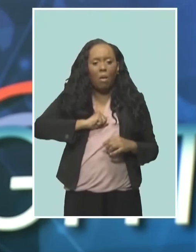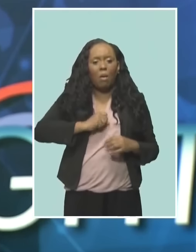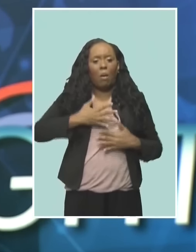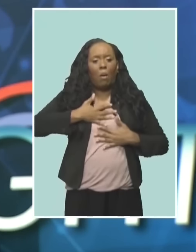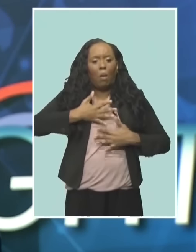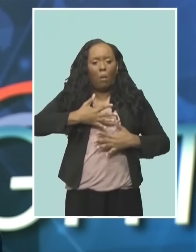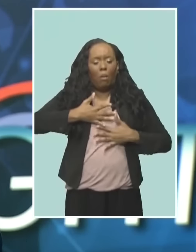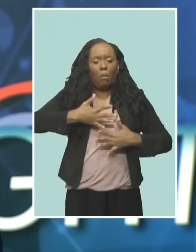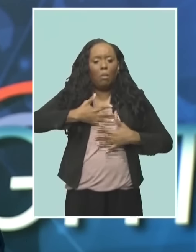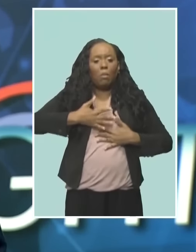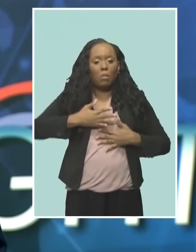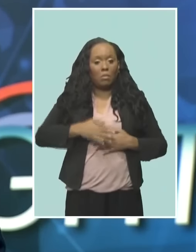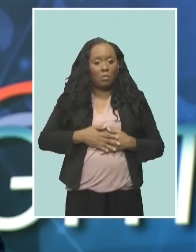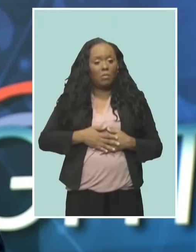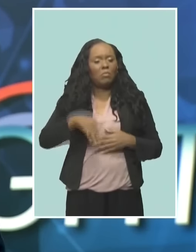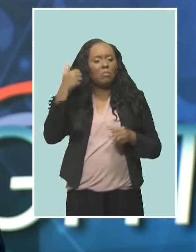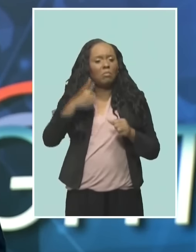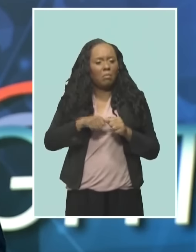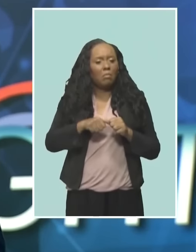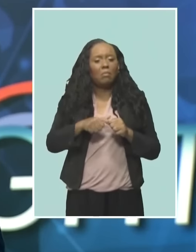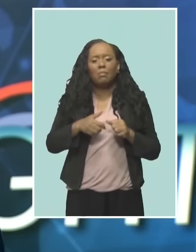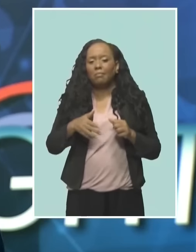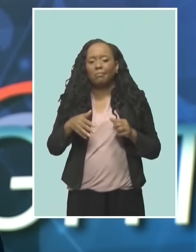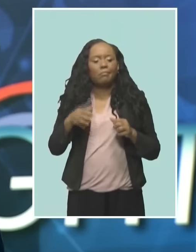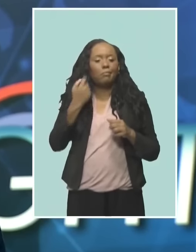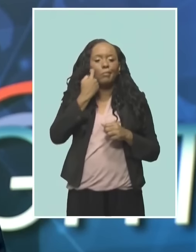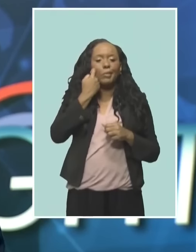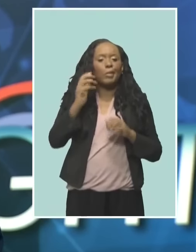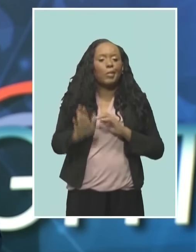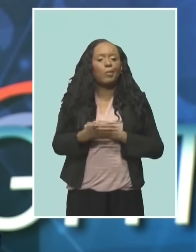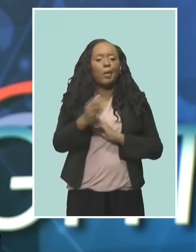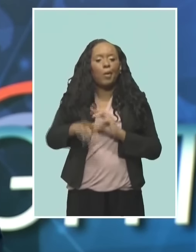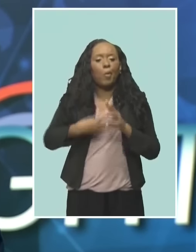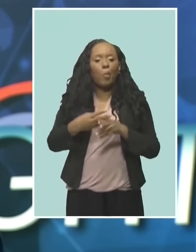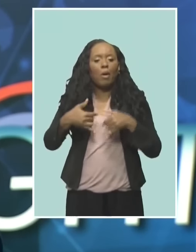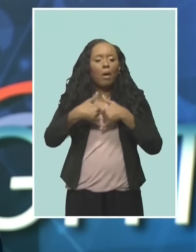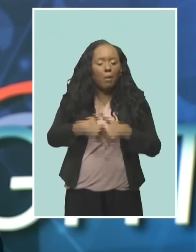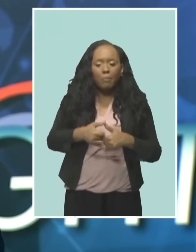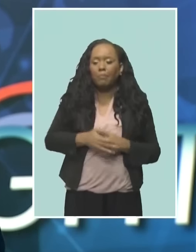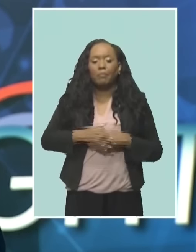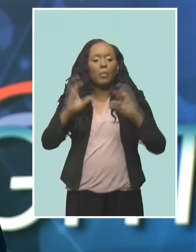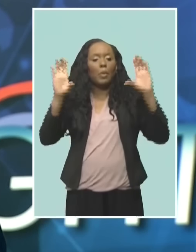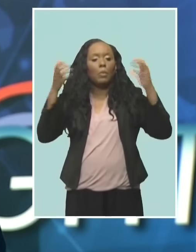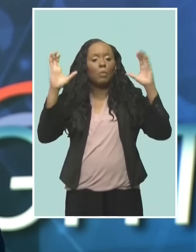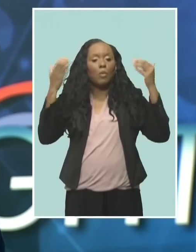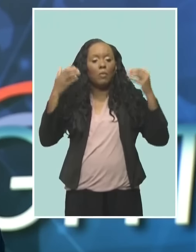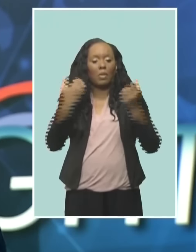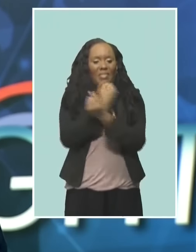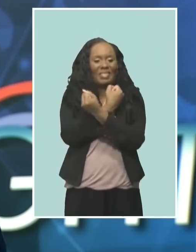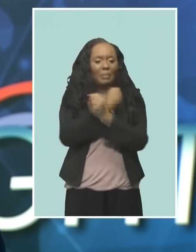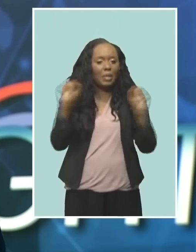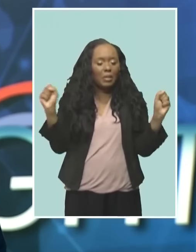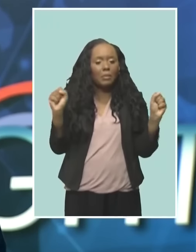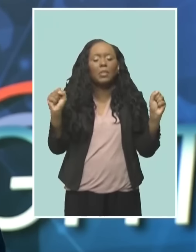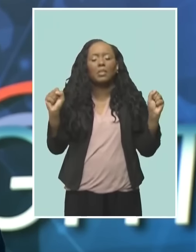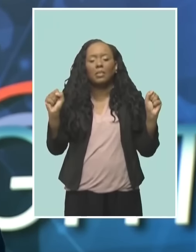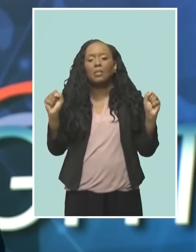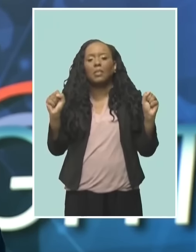respiratory viruses, including COVID, following Cricket World Cup, crop over and emancipation